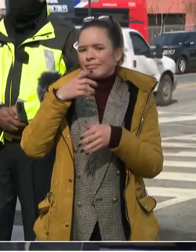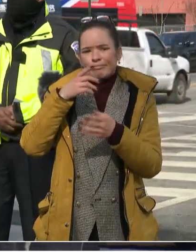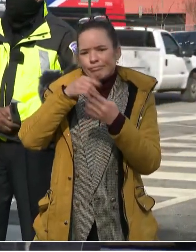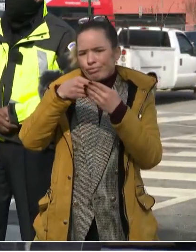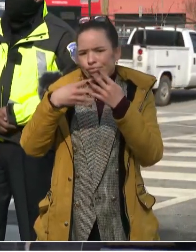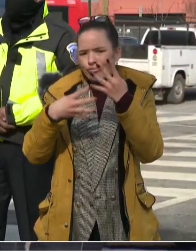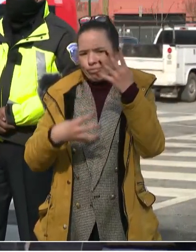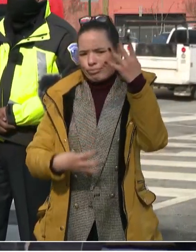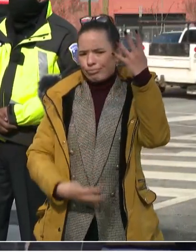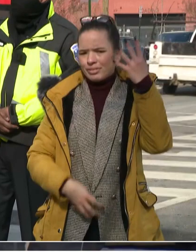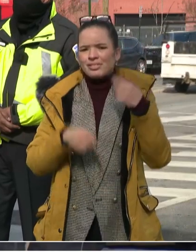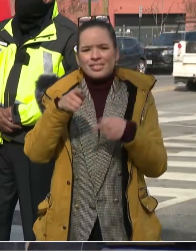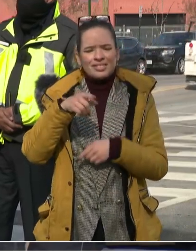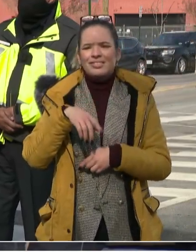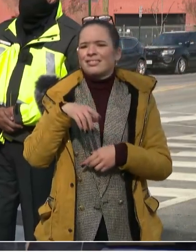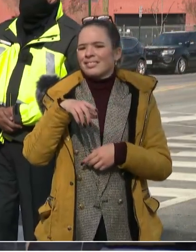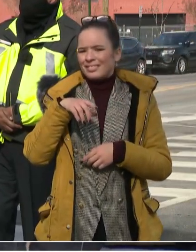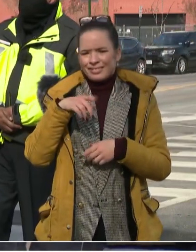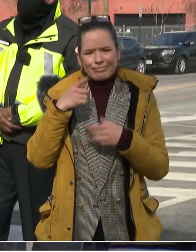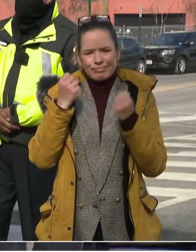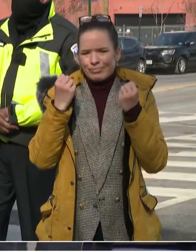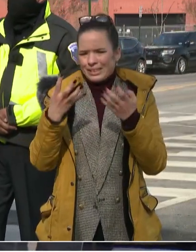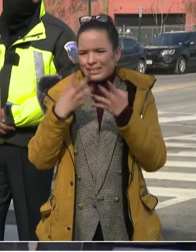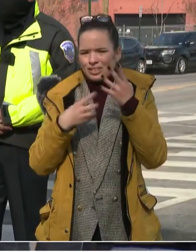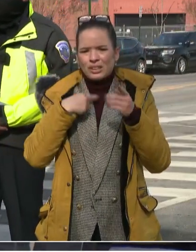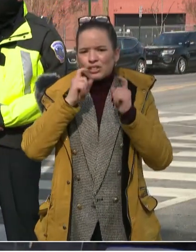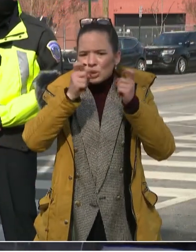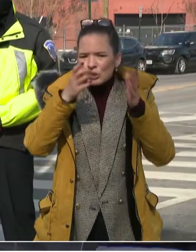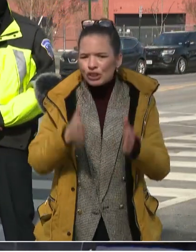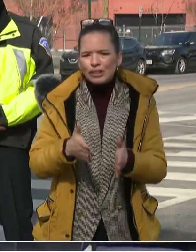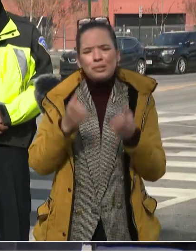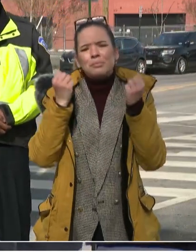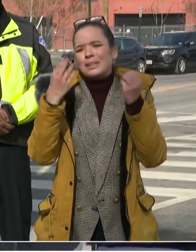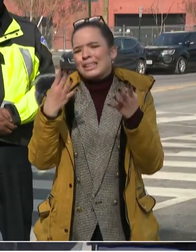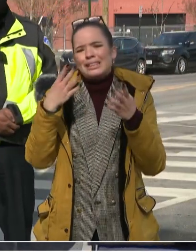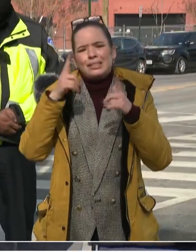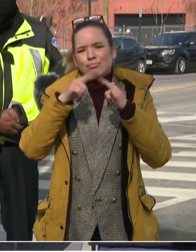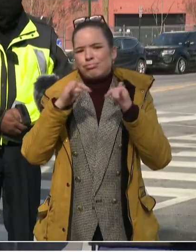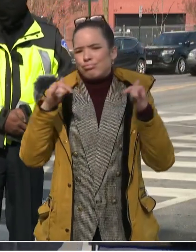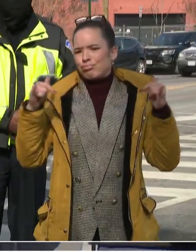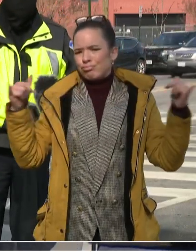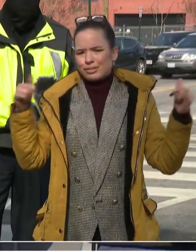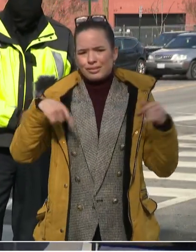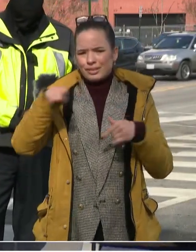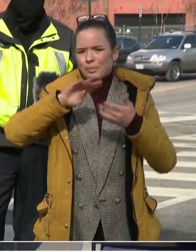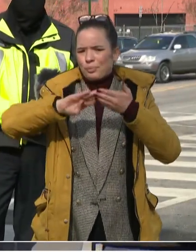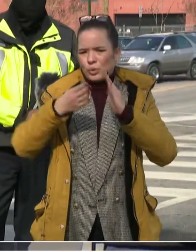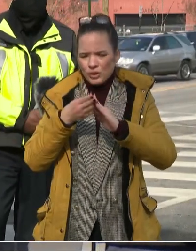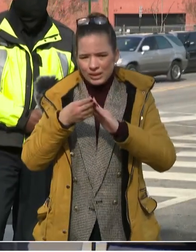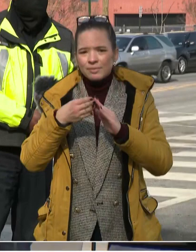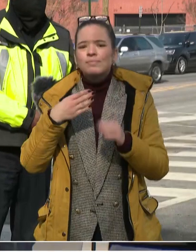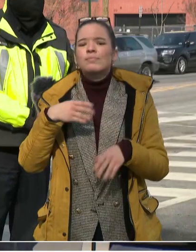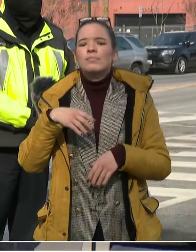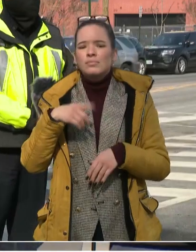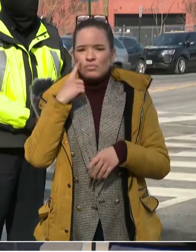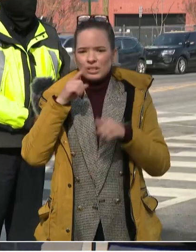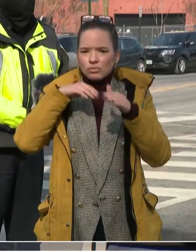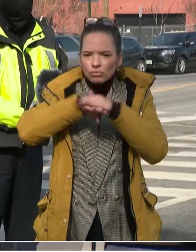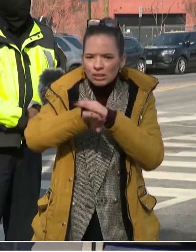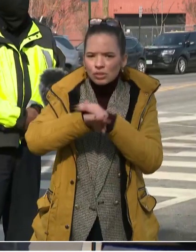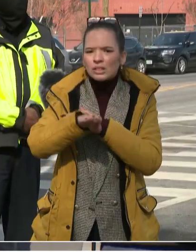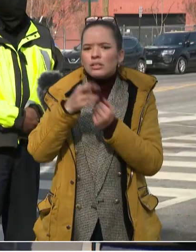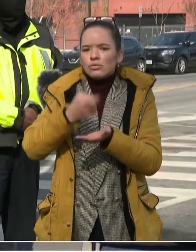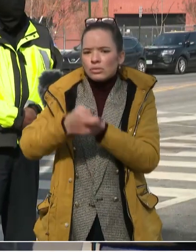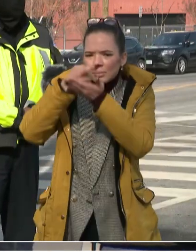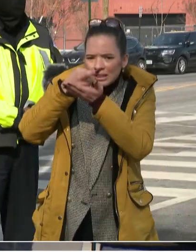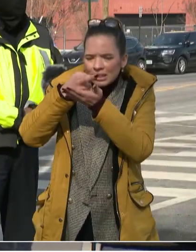NGOs, from our charities, to people in the community for reentry, for rehabilitation, that if